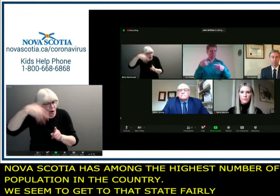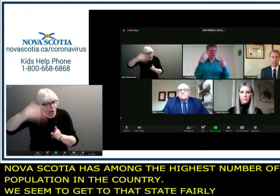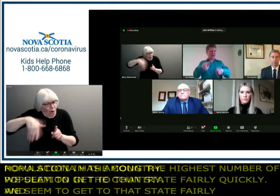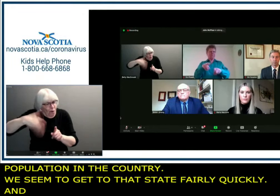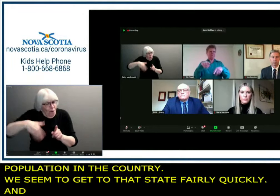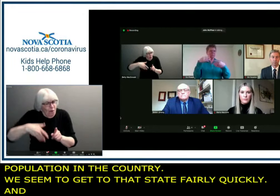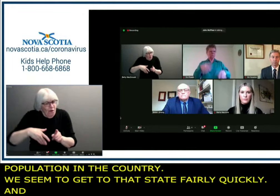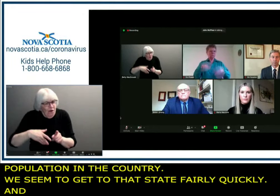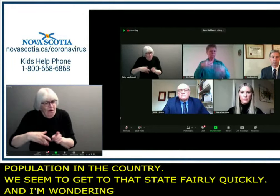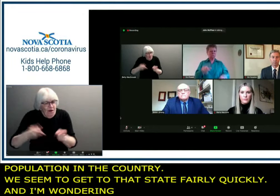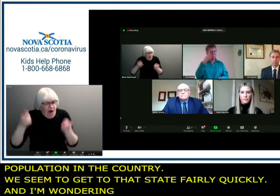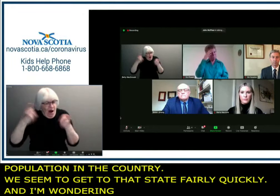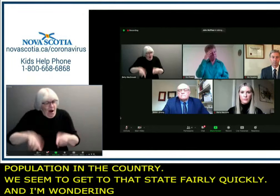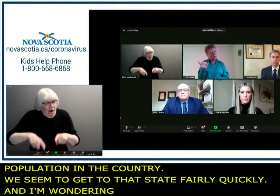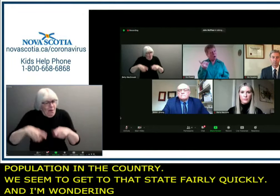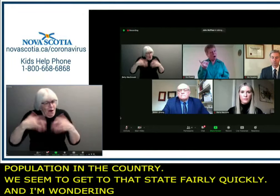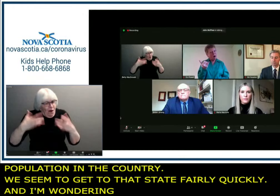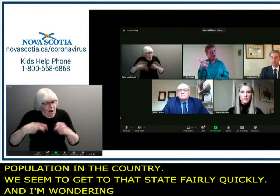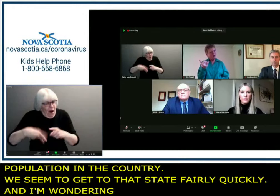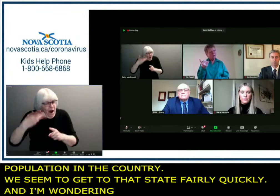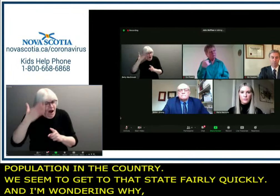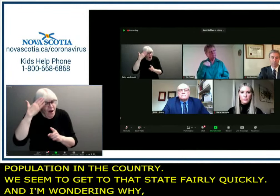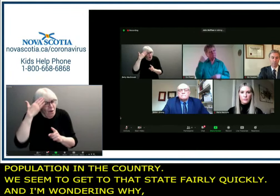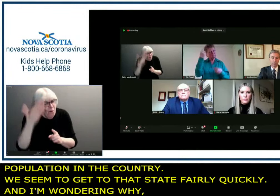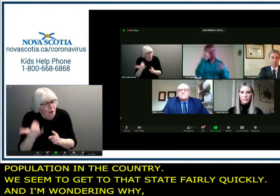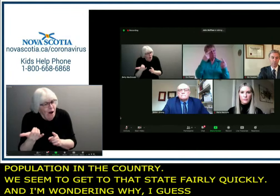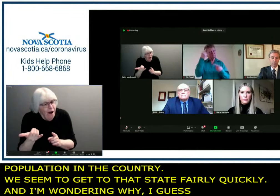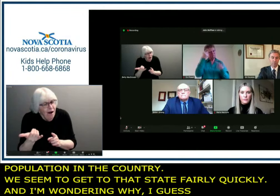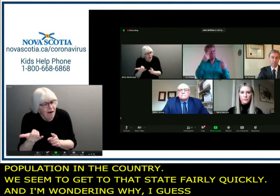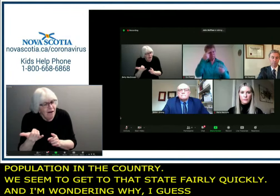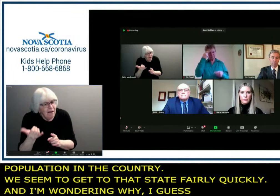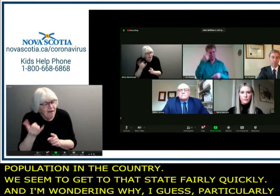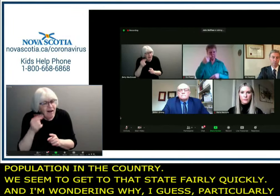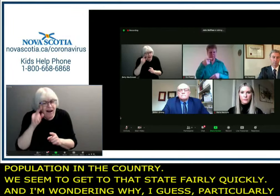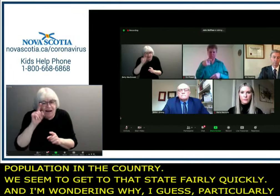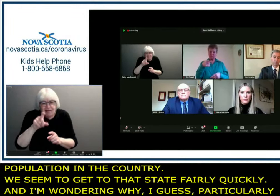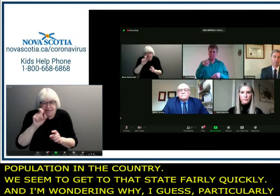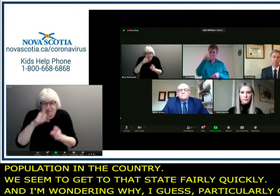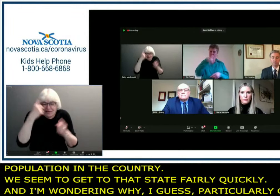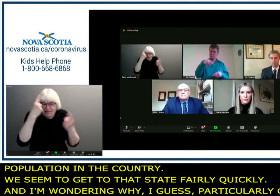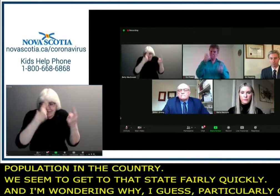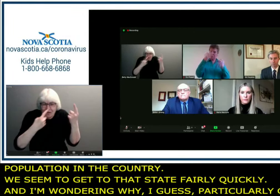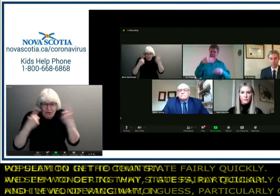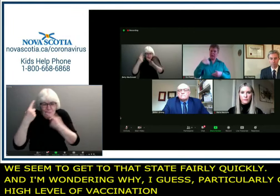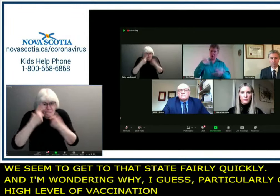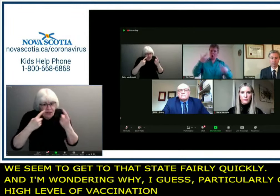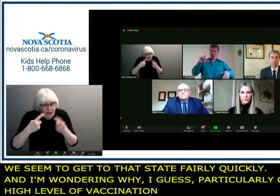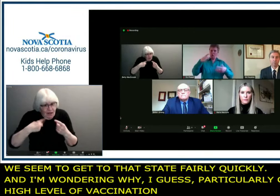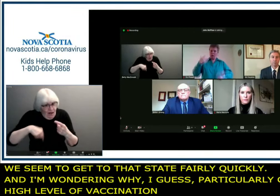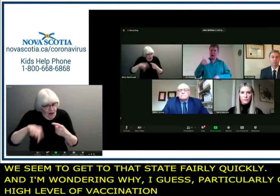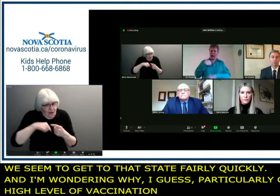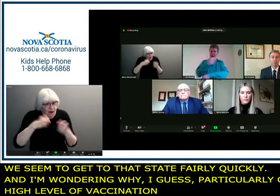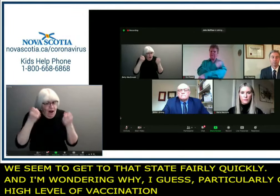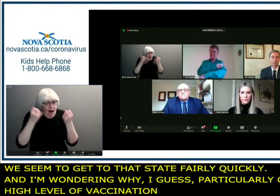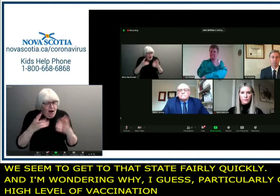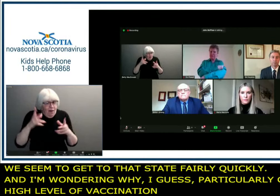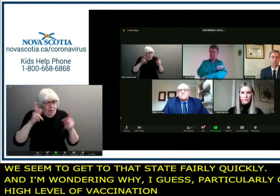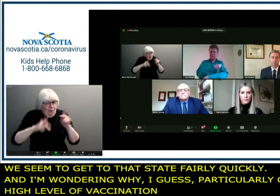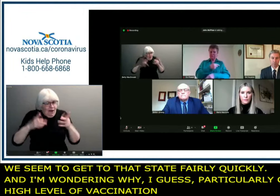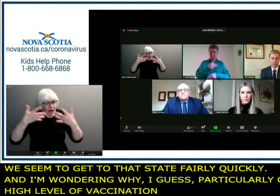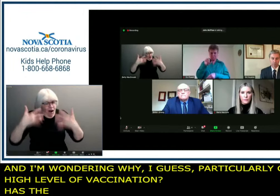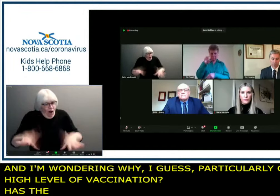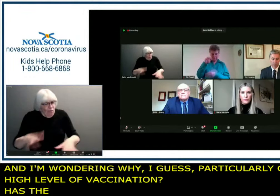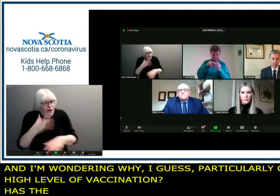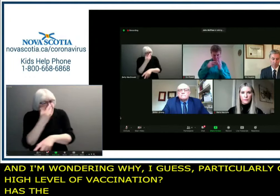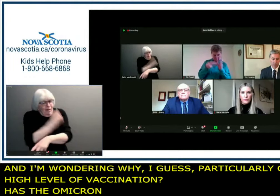wondering why, I guess, particularly given our high level of vaccination. And has the Omicron